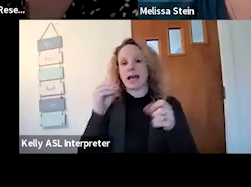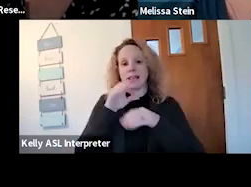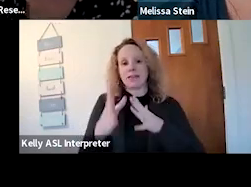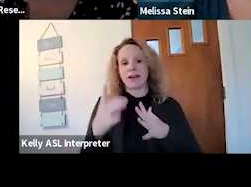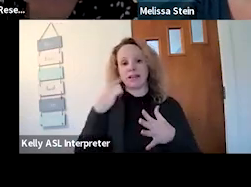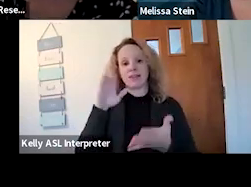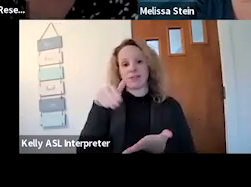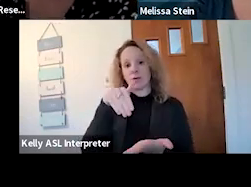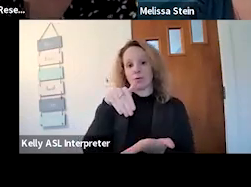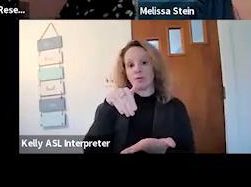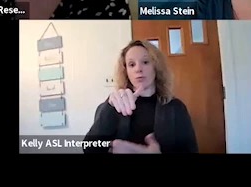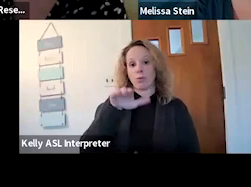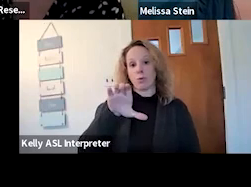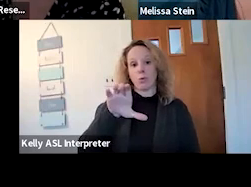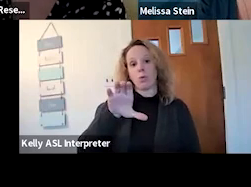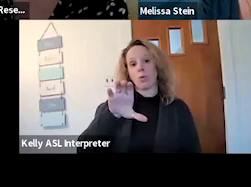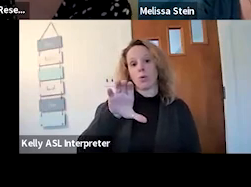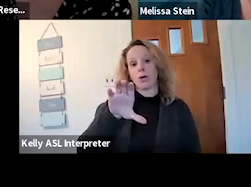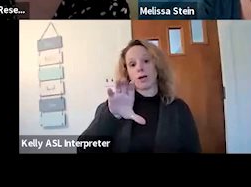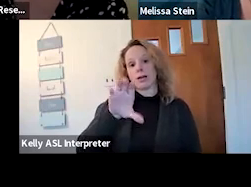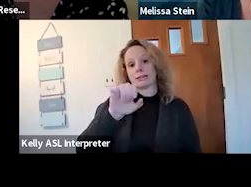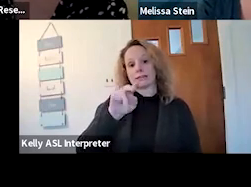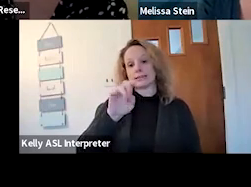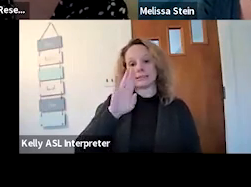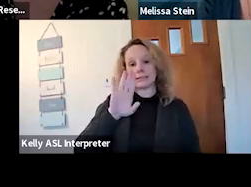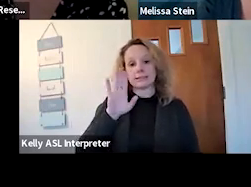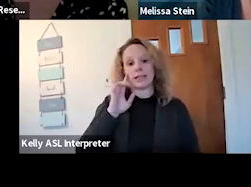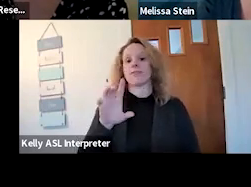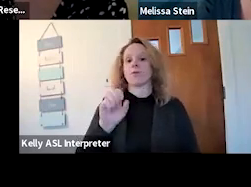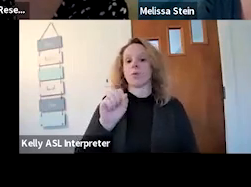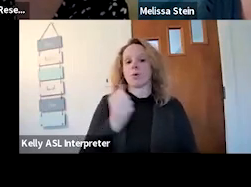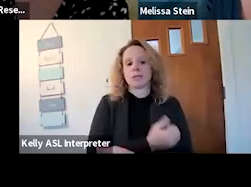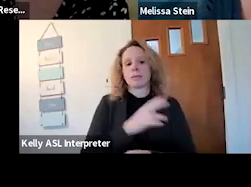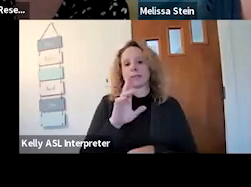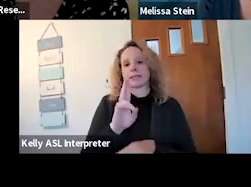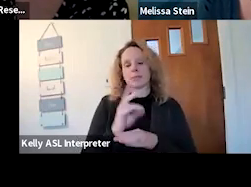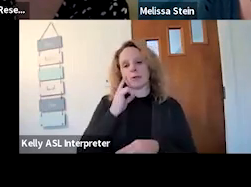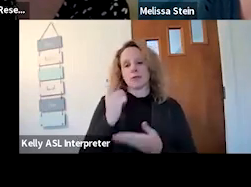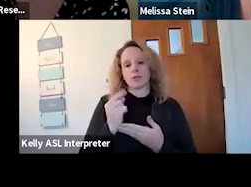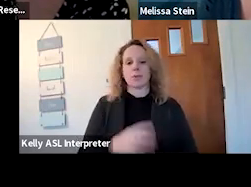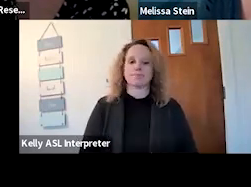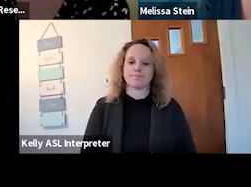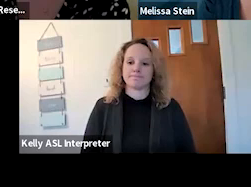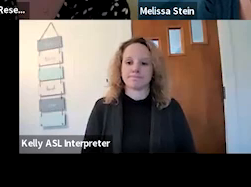Center for Substance Abuse Treatment at SAMHSA, and he will be providing opening remarks. John.